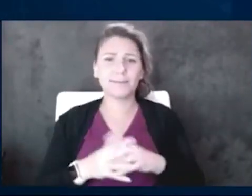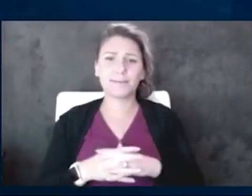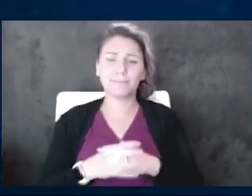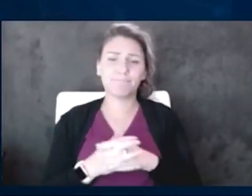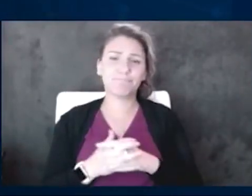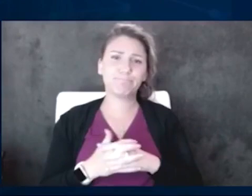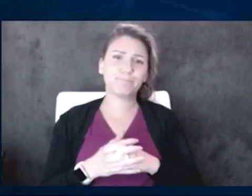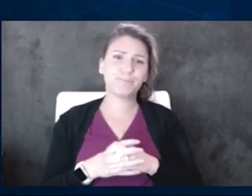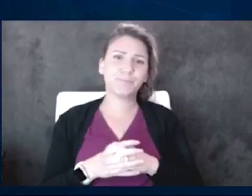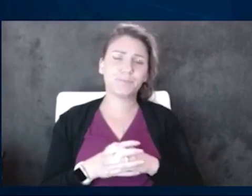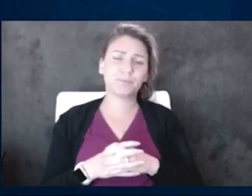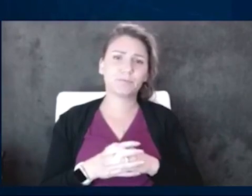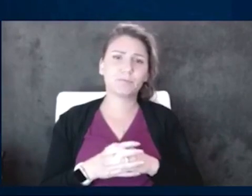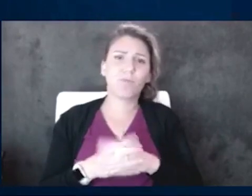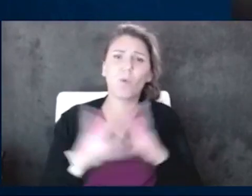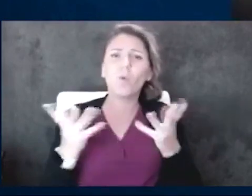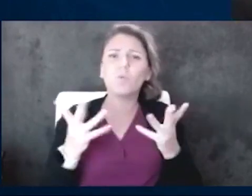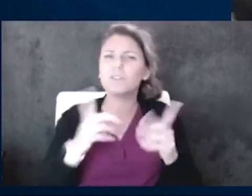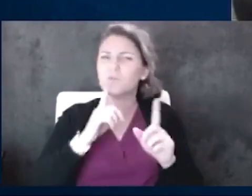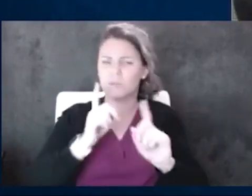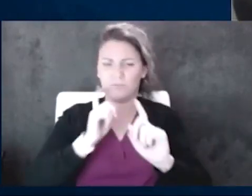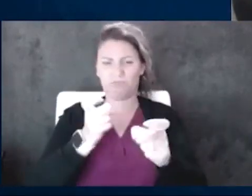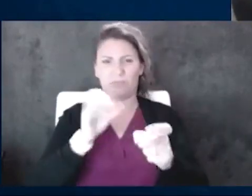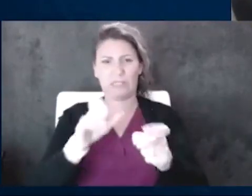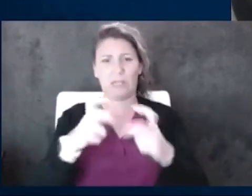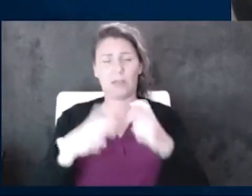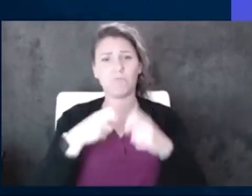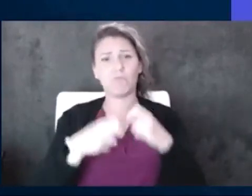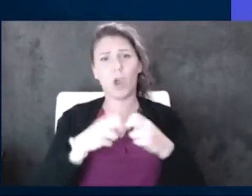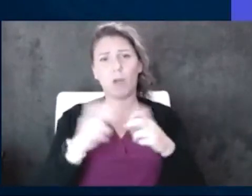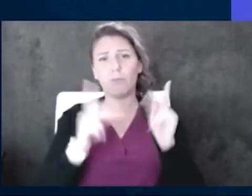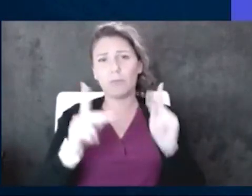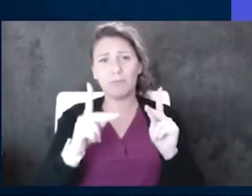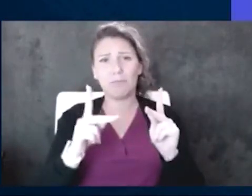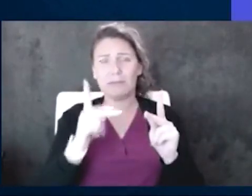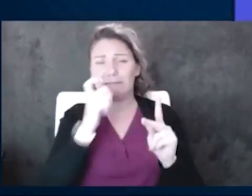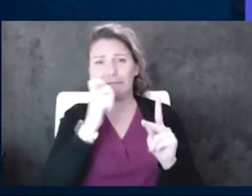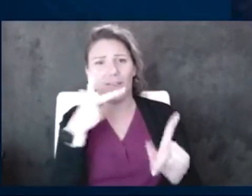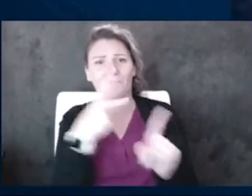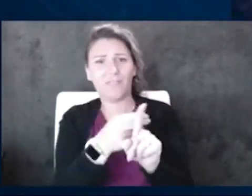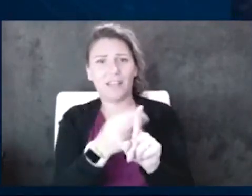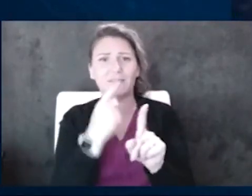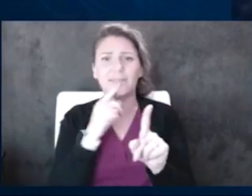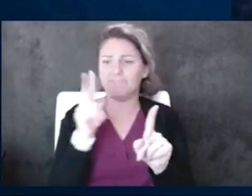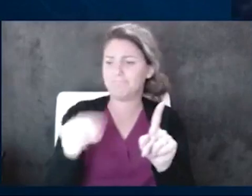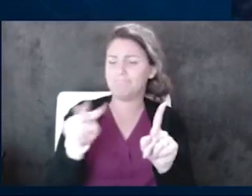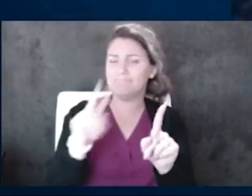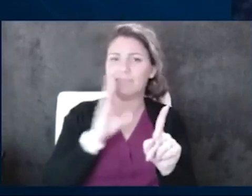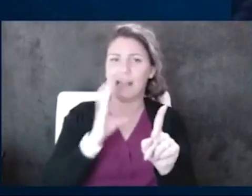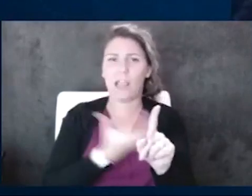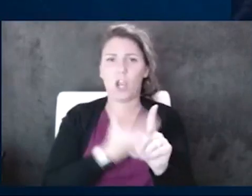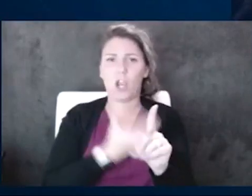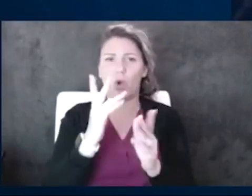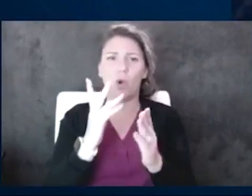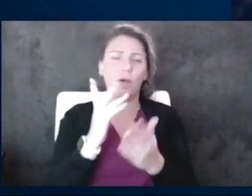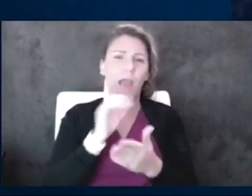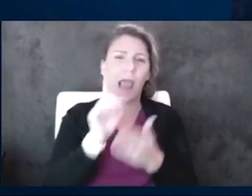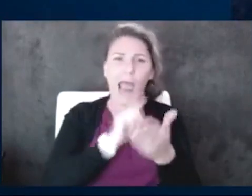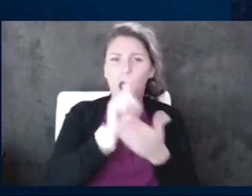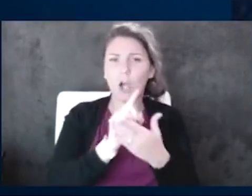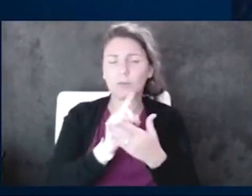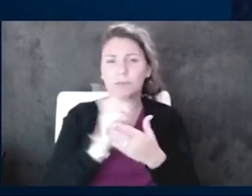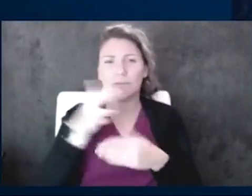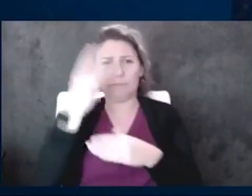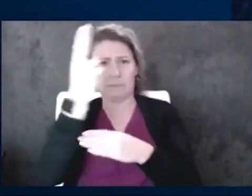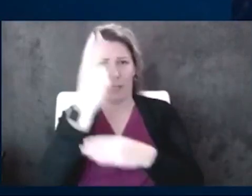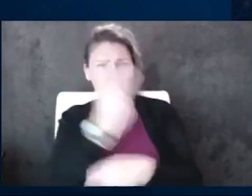What's really contributing to this problem is folks not getting vaccinated. I looked at our hours of when we're on high volume of diversion